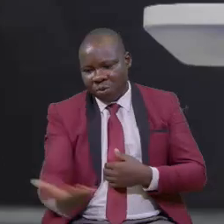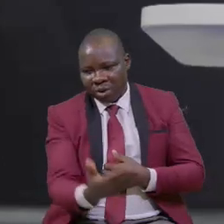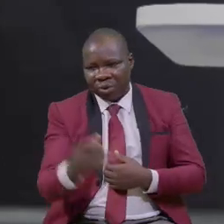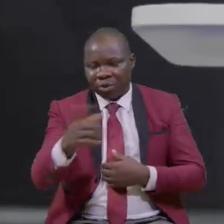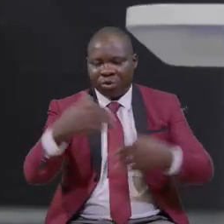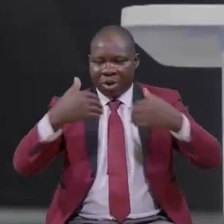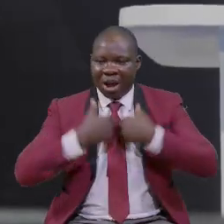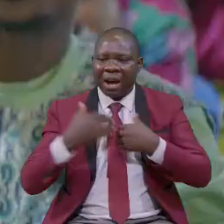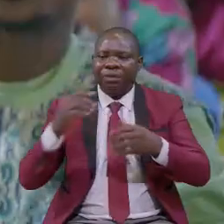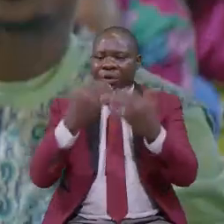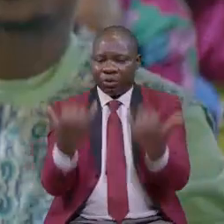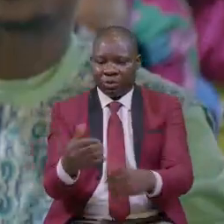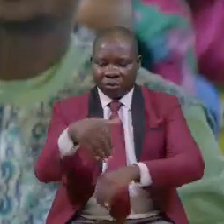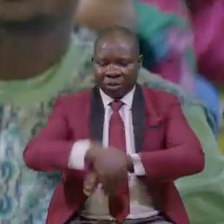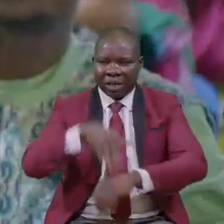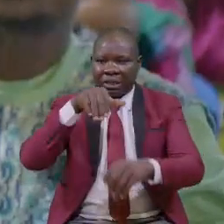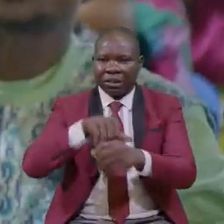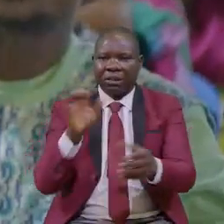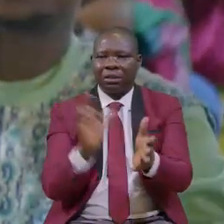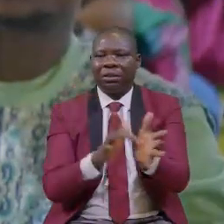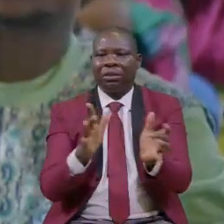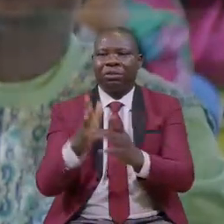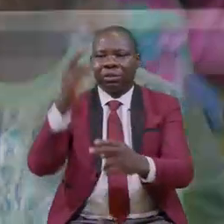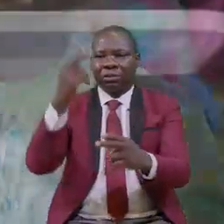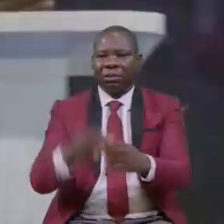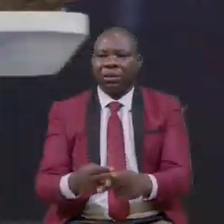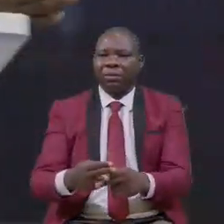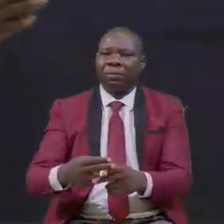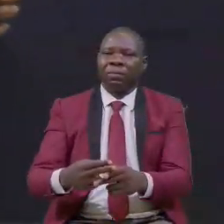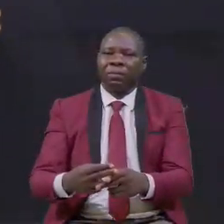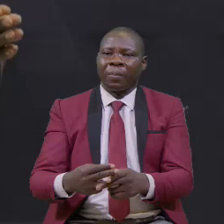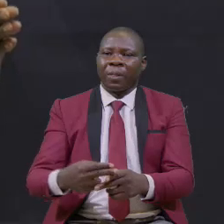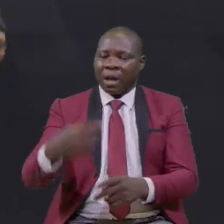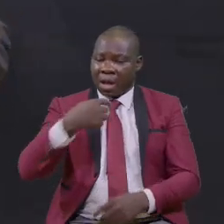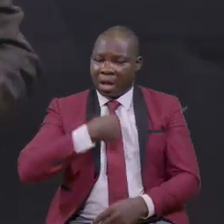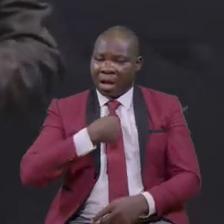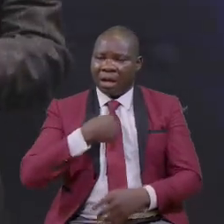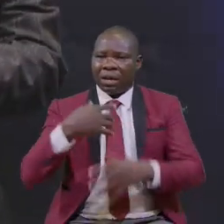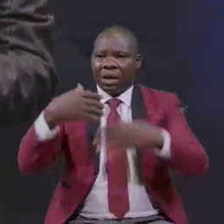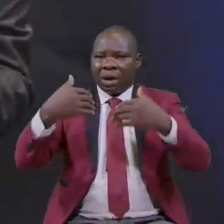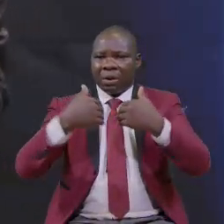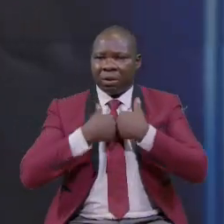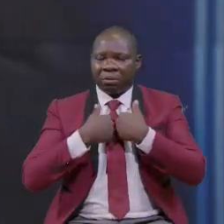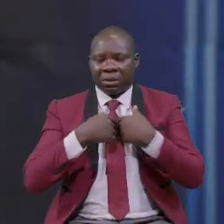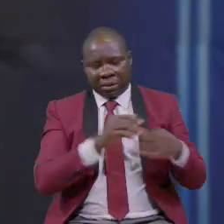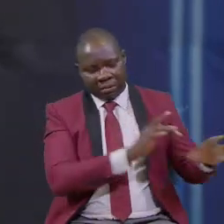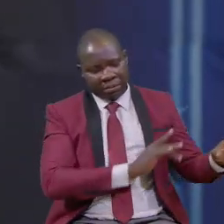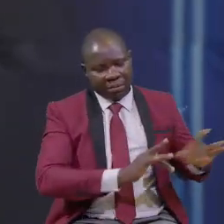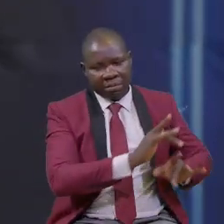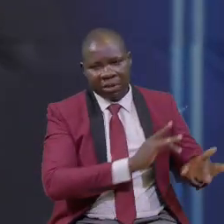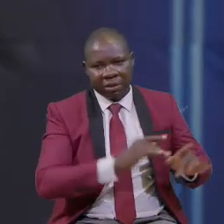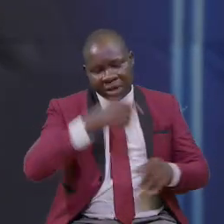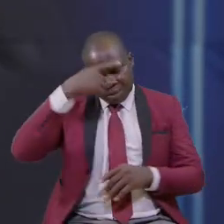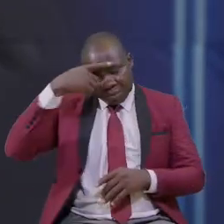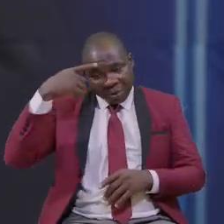tonight in Jesus' name. I obtained mercy